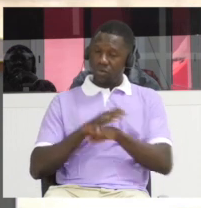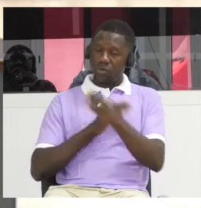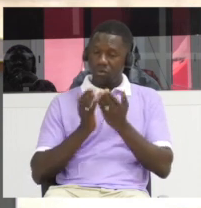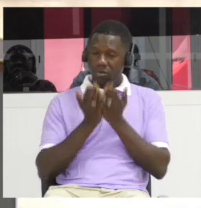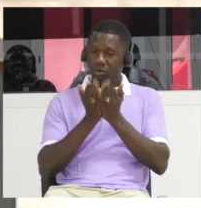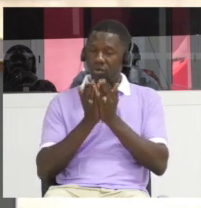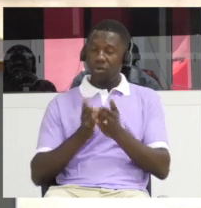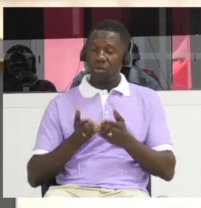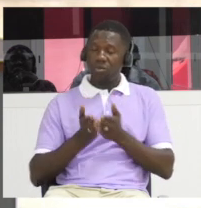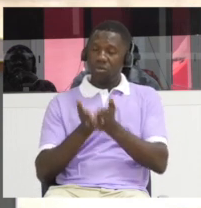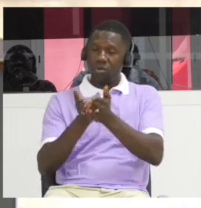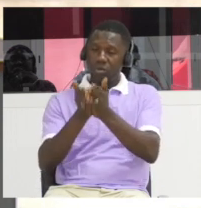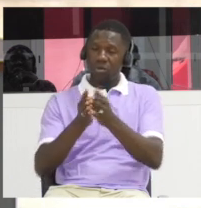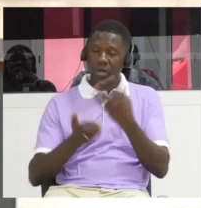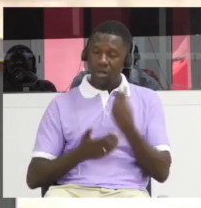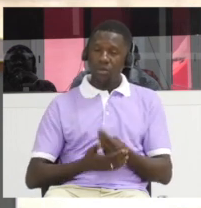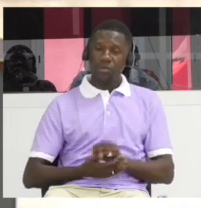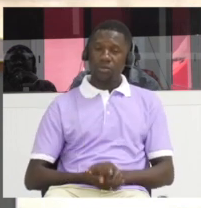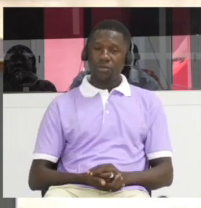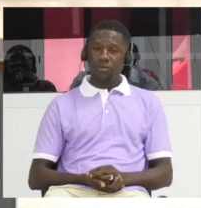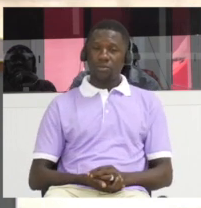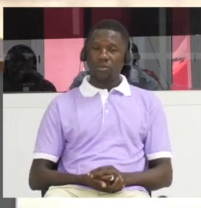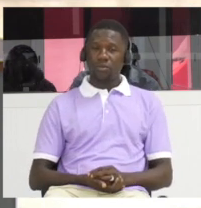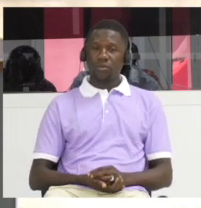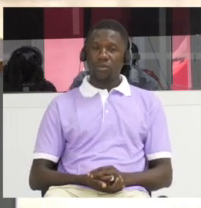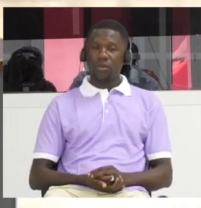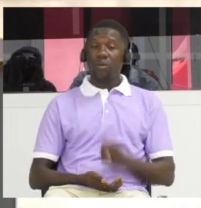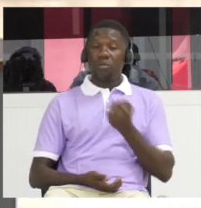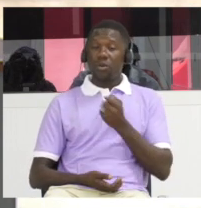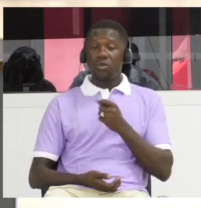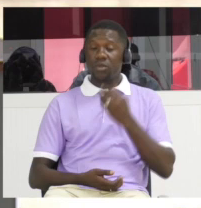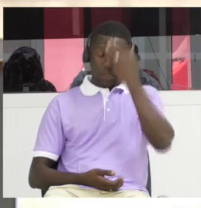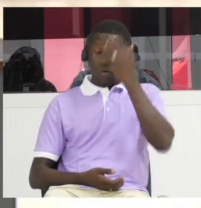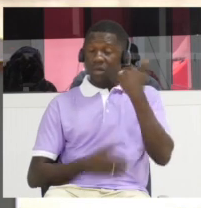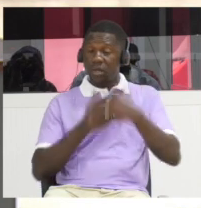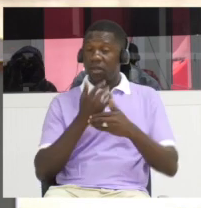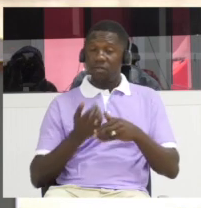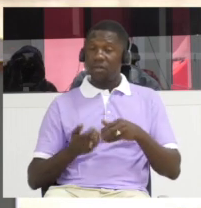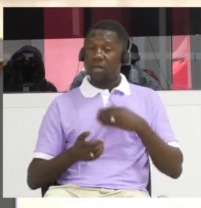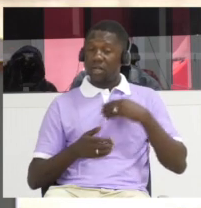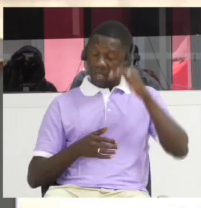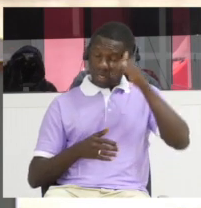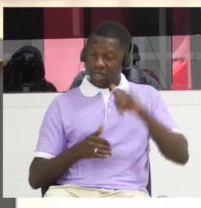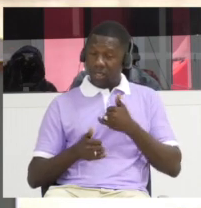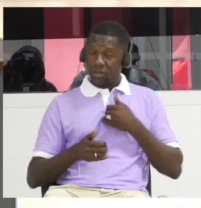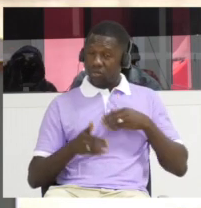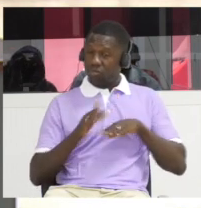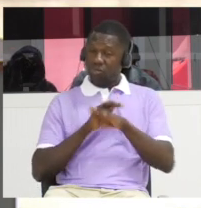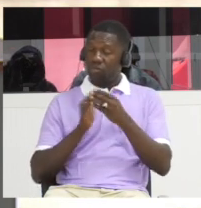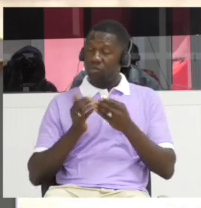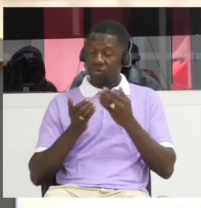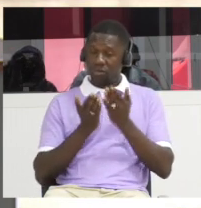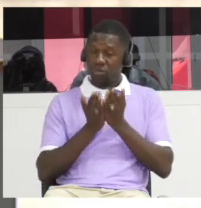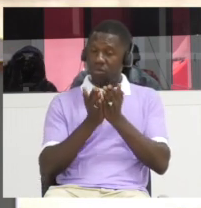was not privy to it. But I knew that he was. I could see, you know, they were getting into the